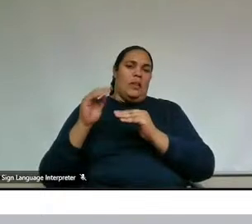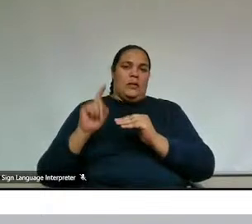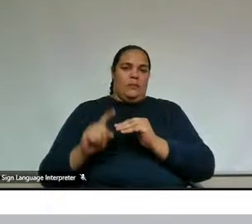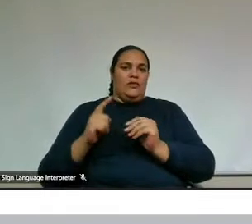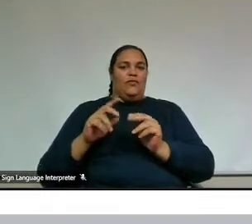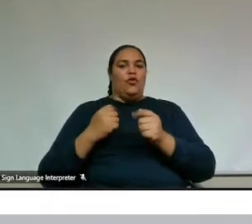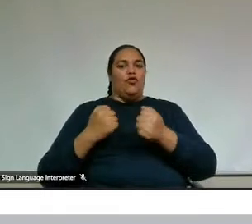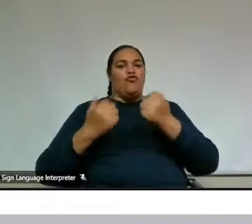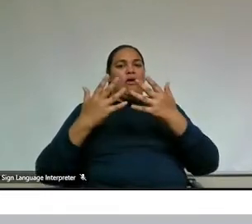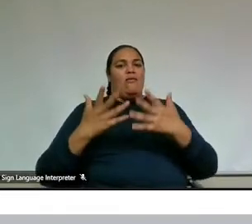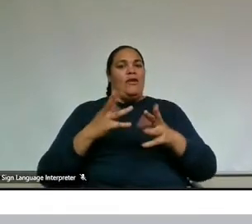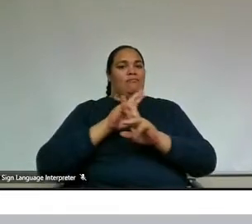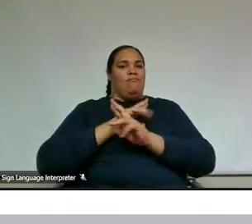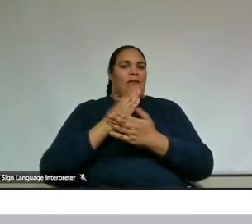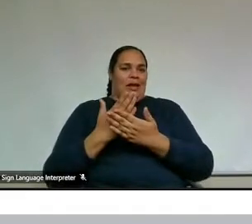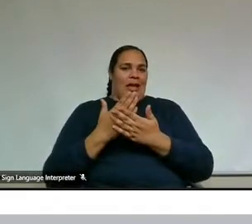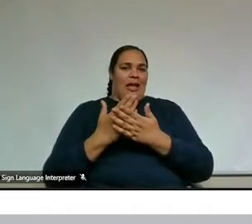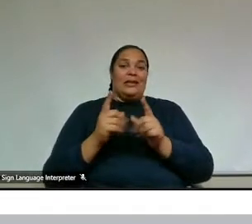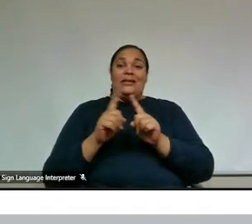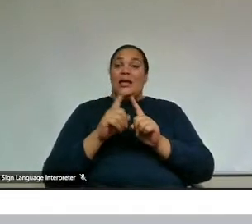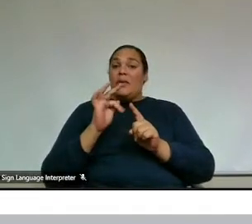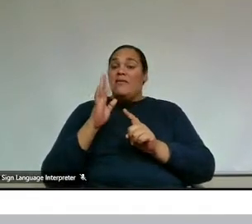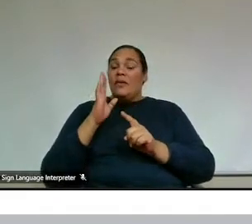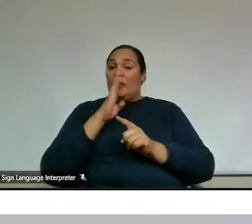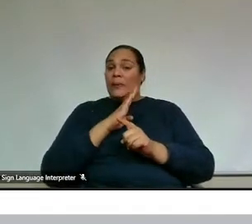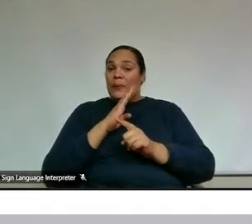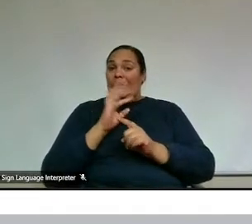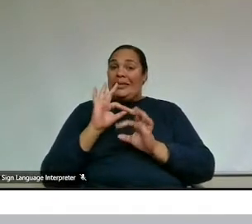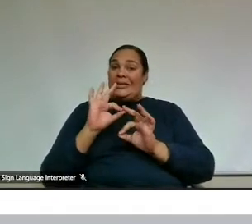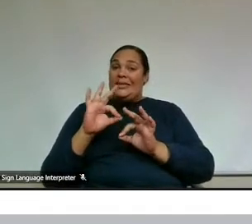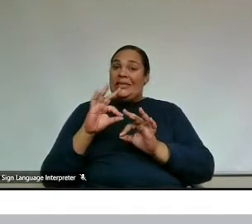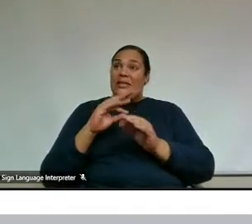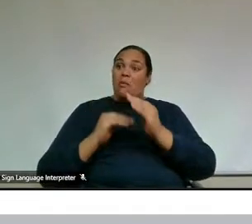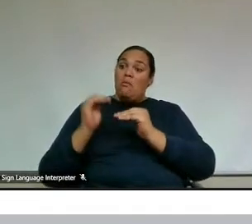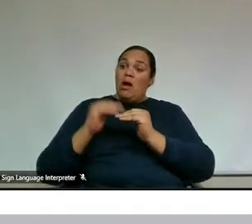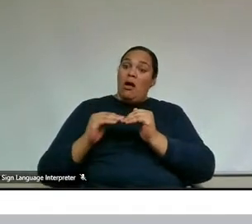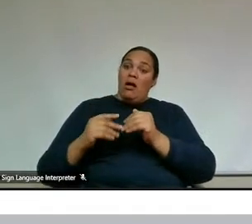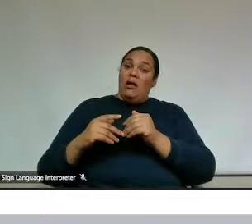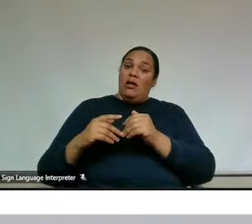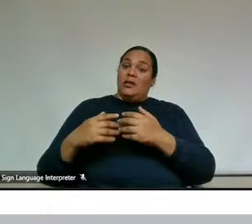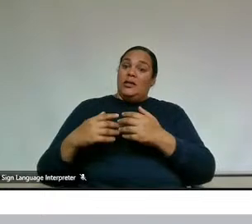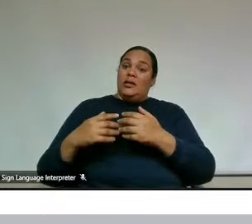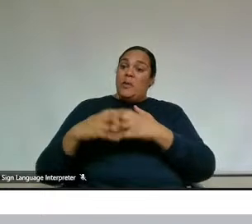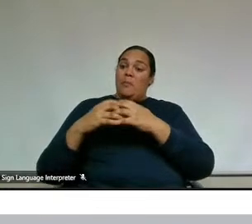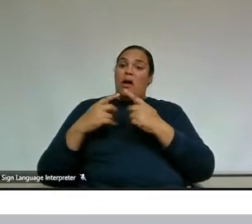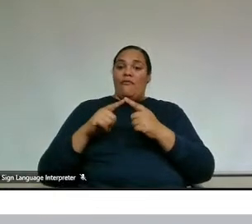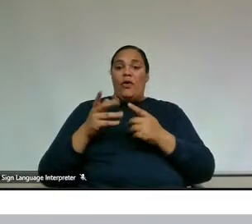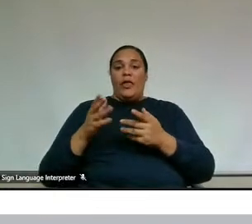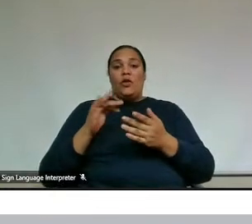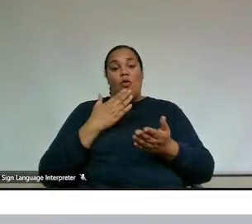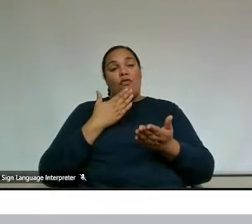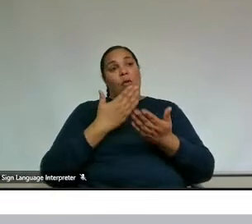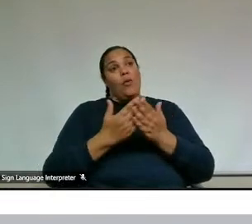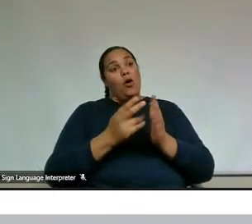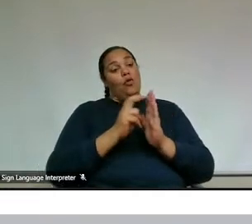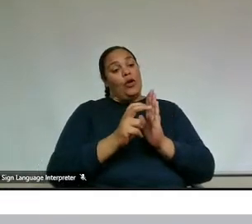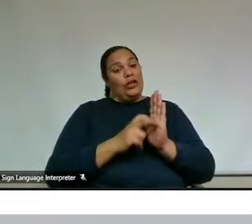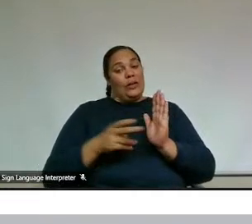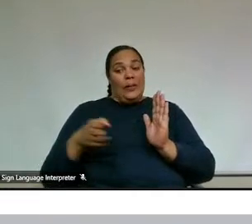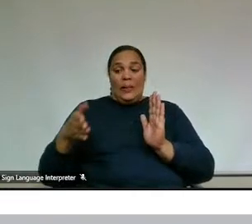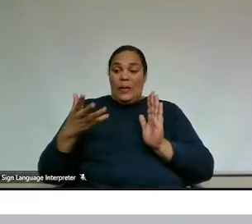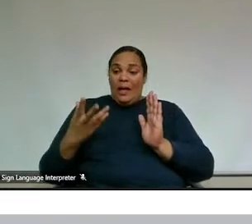And in the absence of that infrastructure and the absence of this proposed regulation